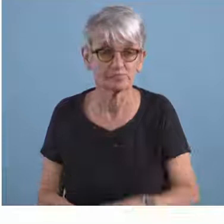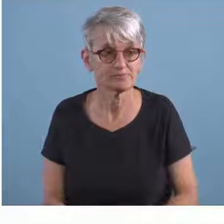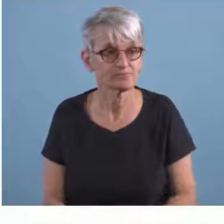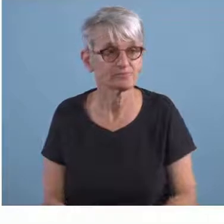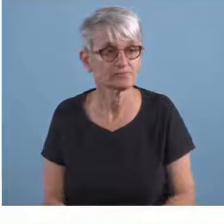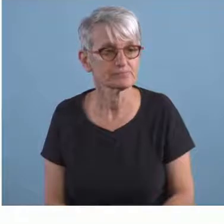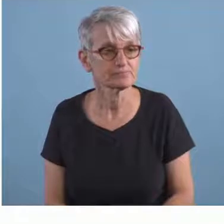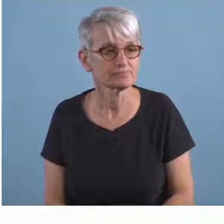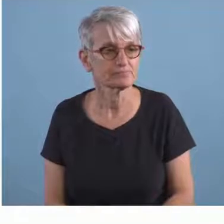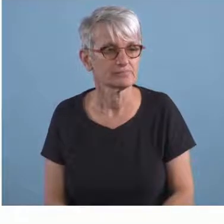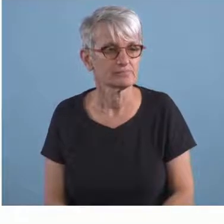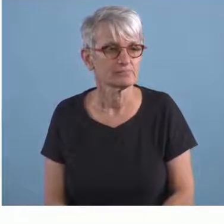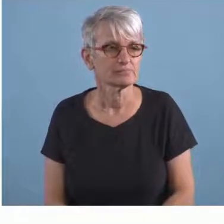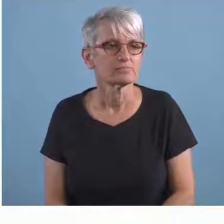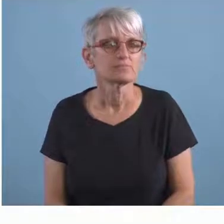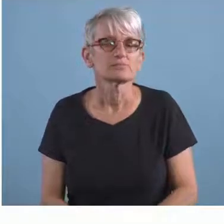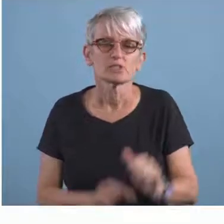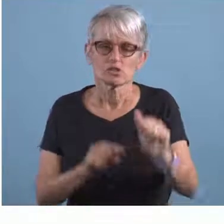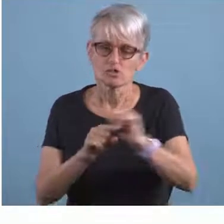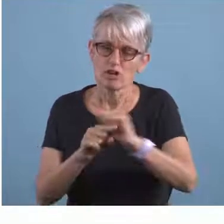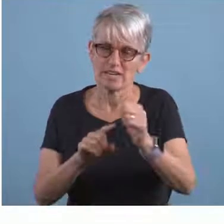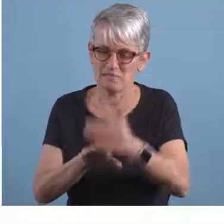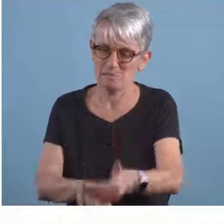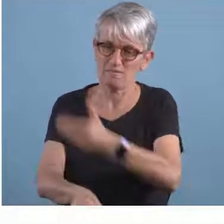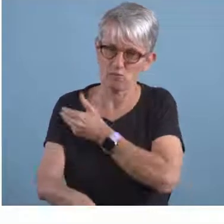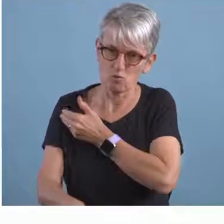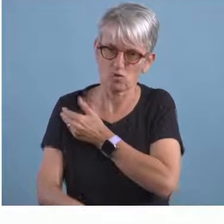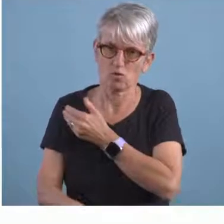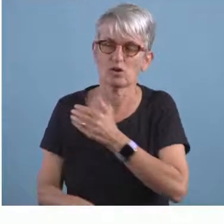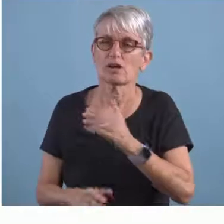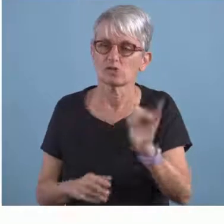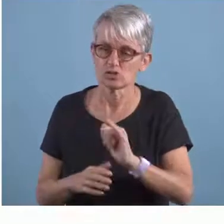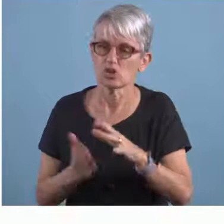It's good to get training in advance, and it's good to have training as you go.